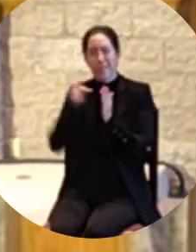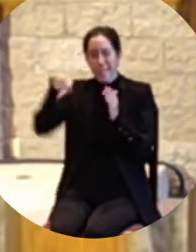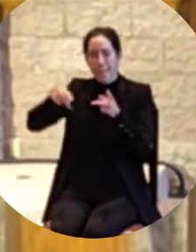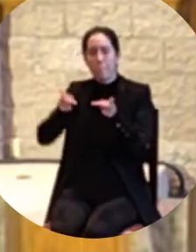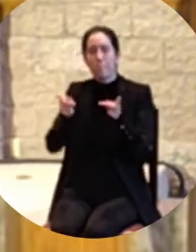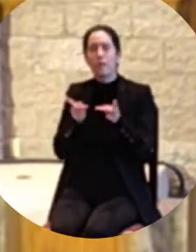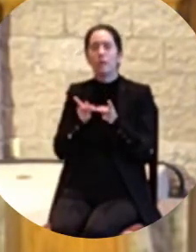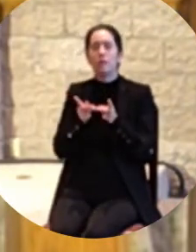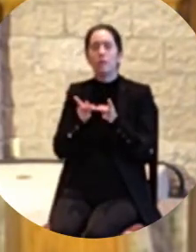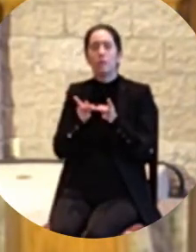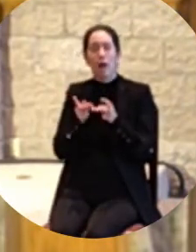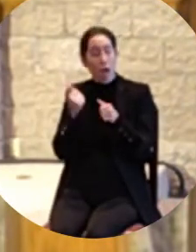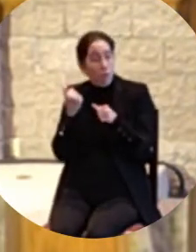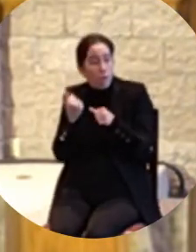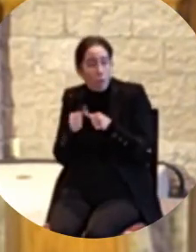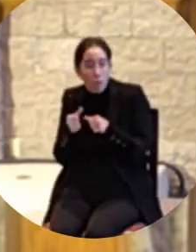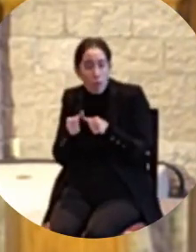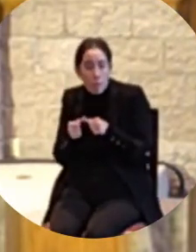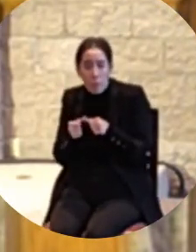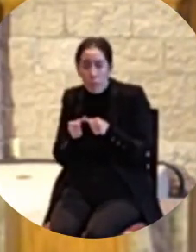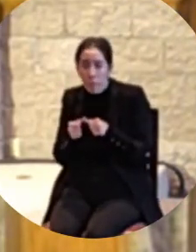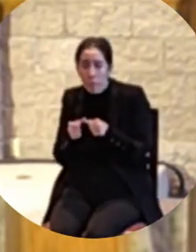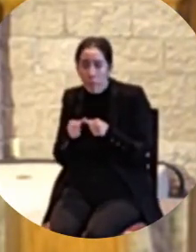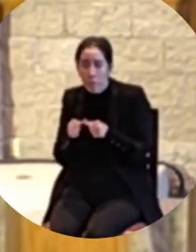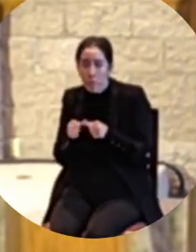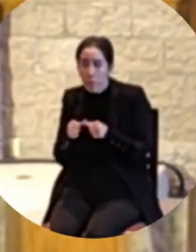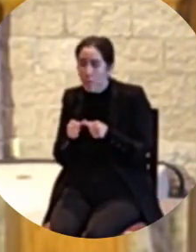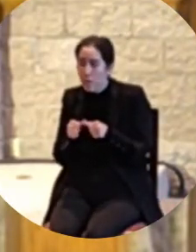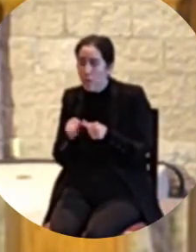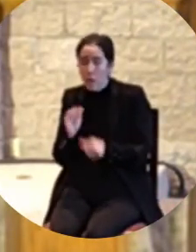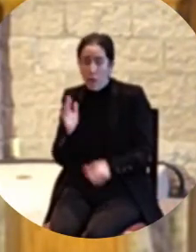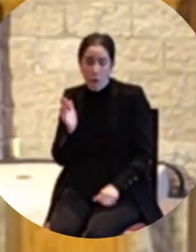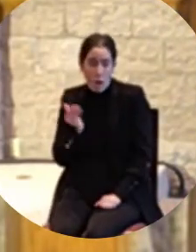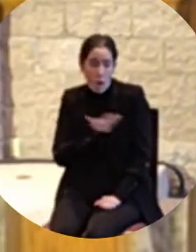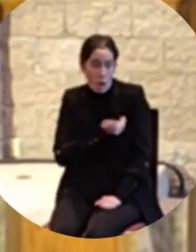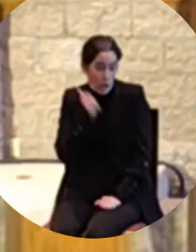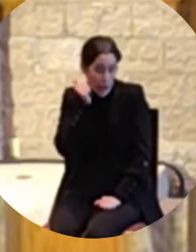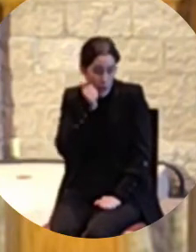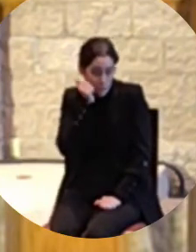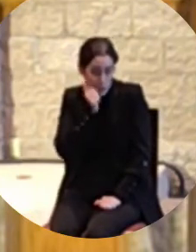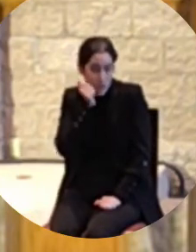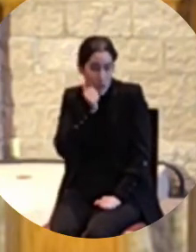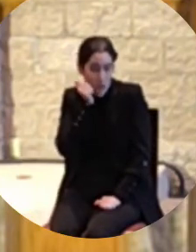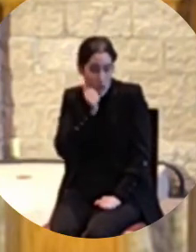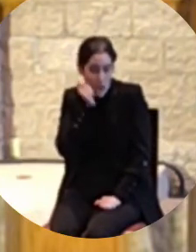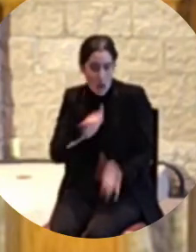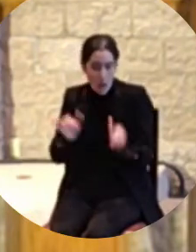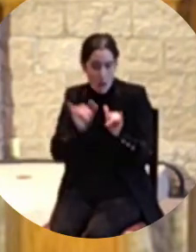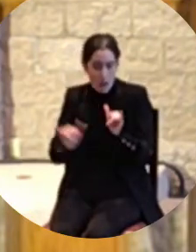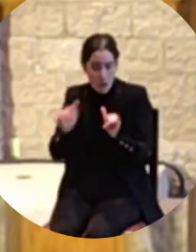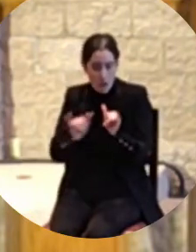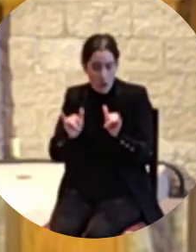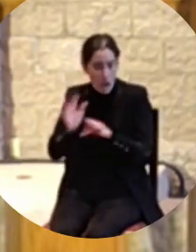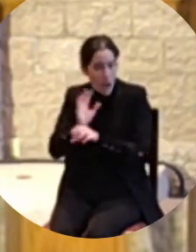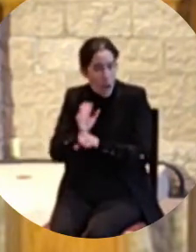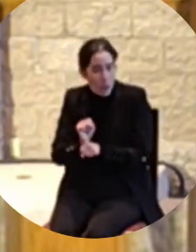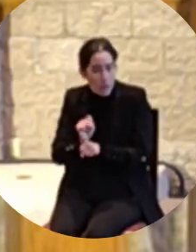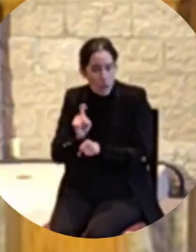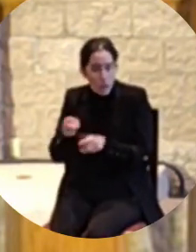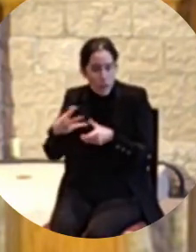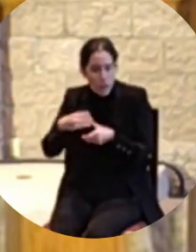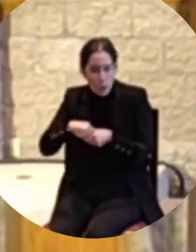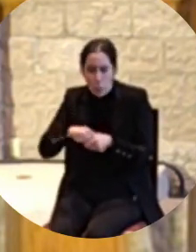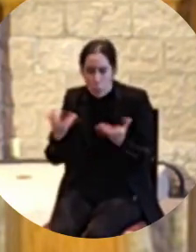to allow our daily habits to include the practice of